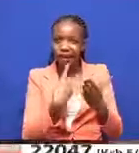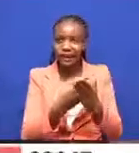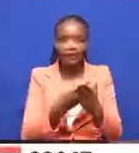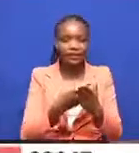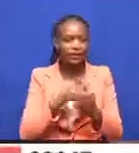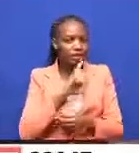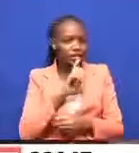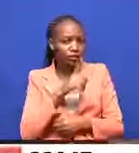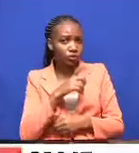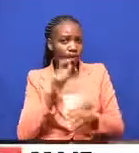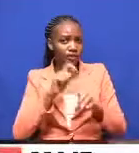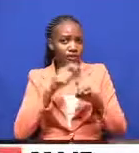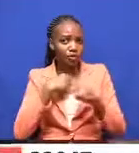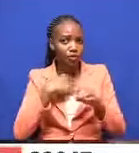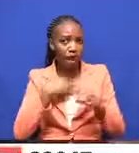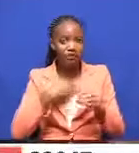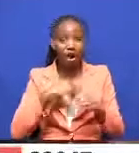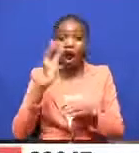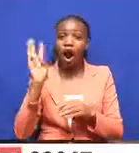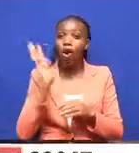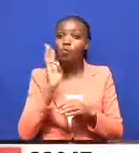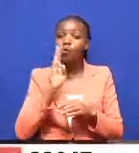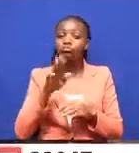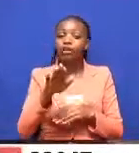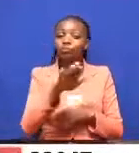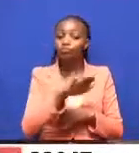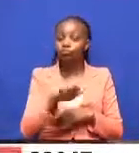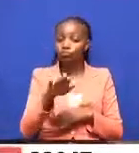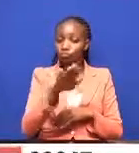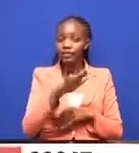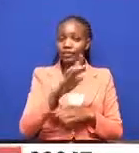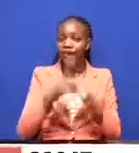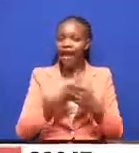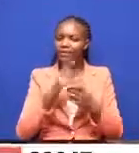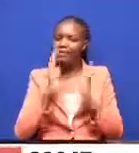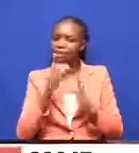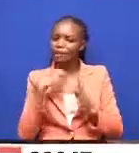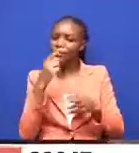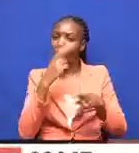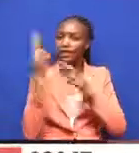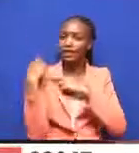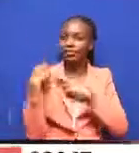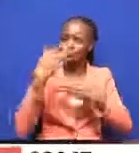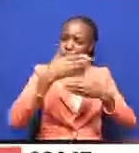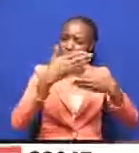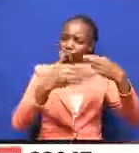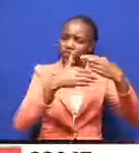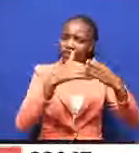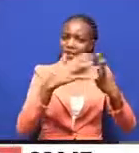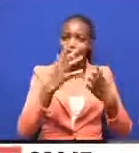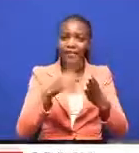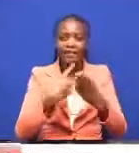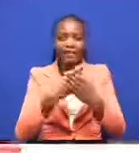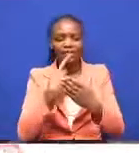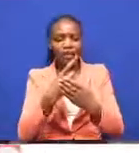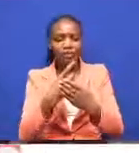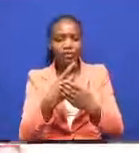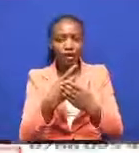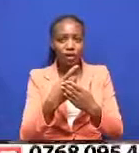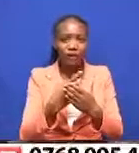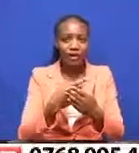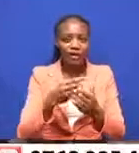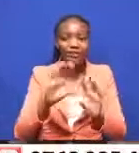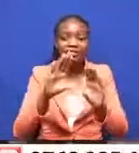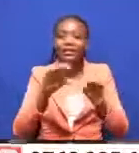terms, when you drill a borehole, the person who is drilling the borehole operationalizes the borehole by making sure they pump out